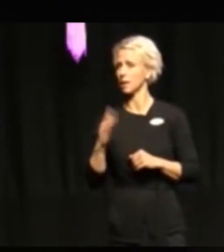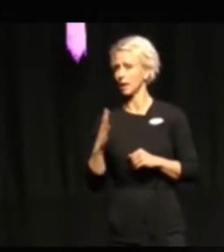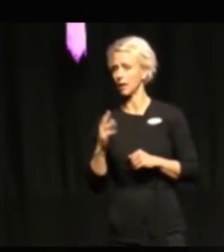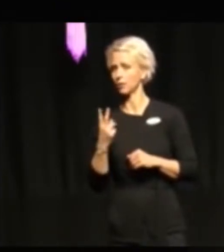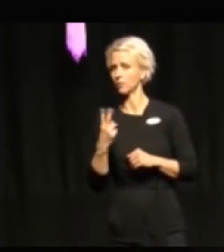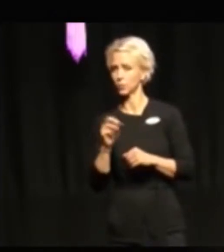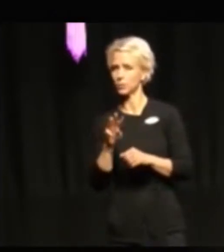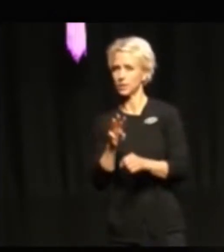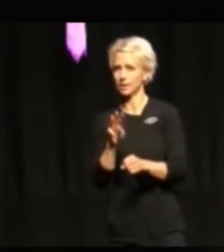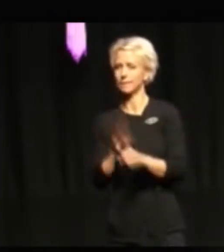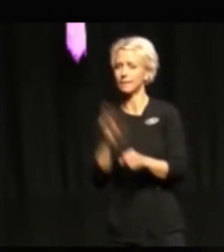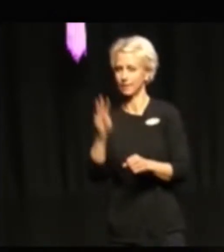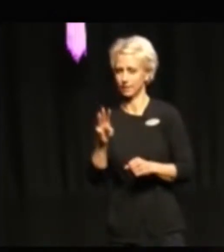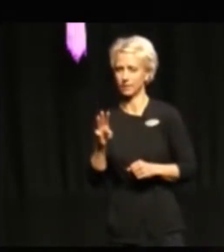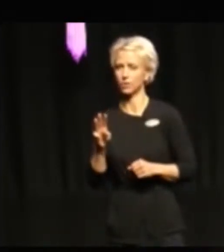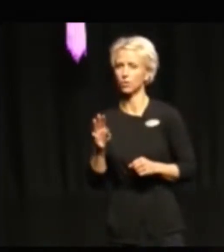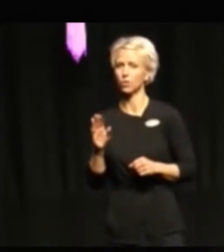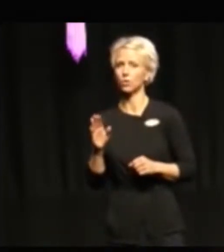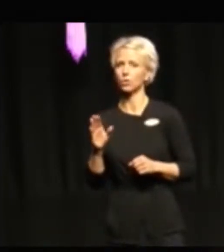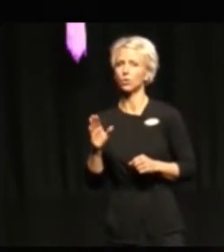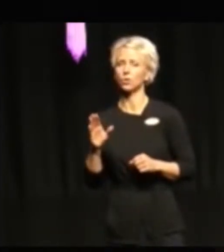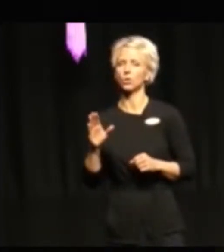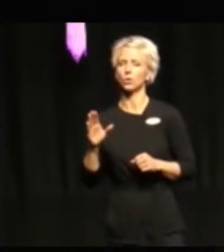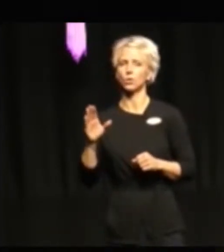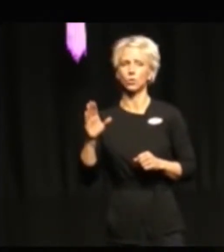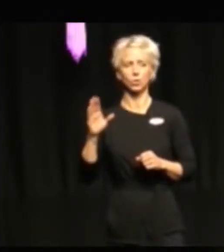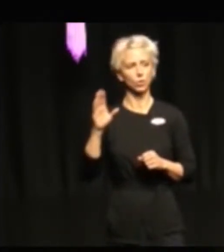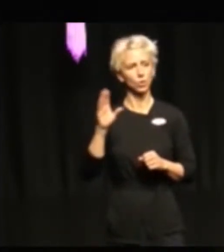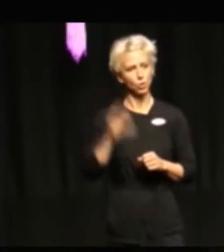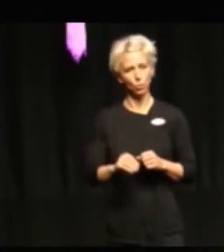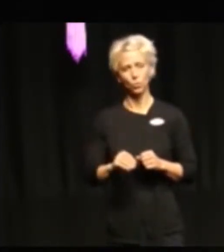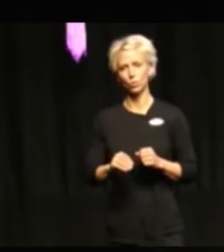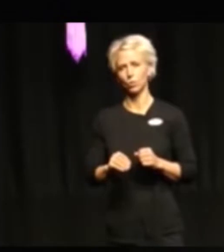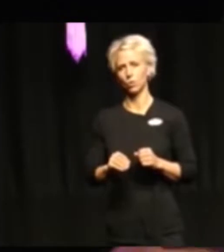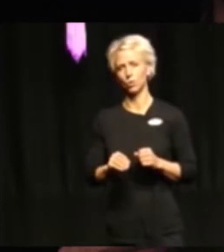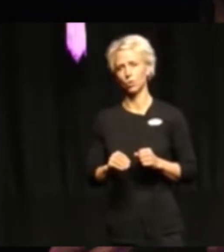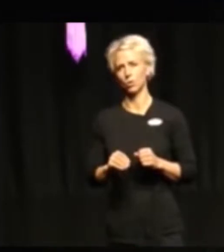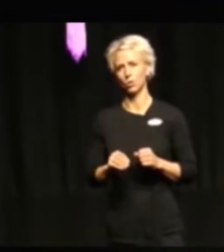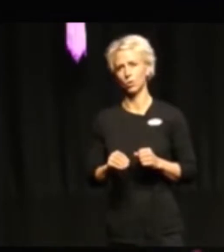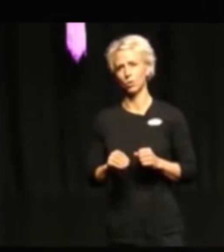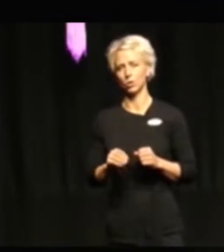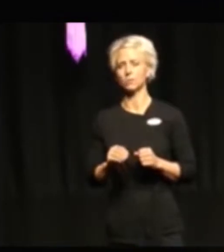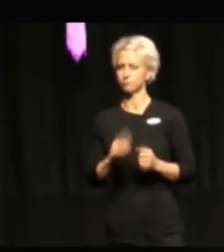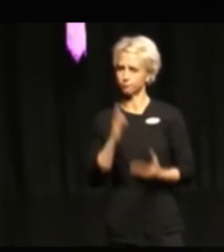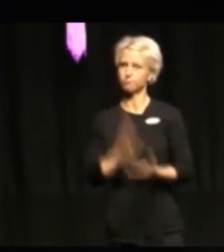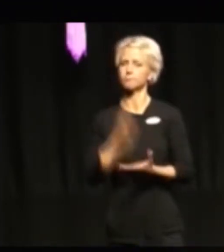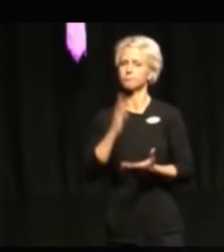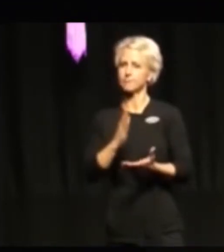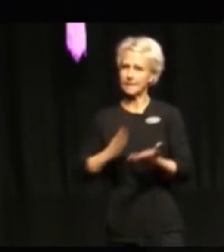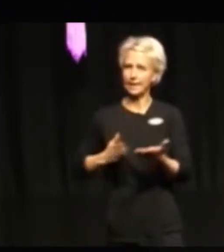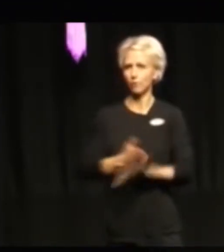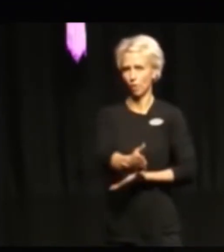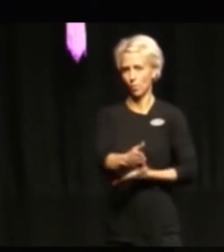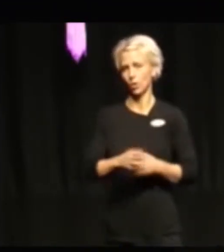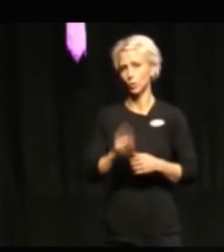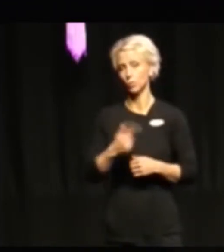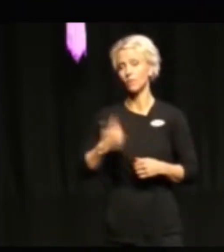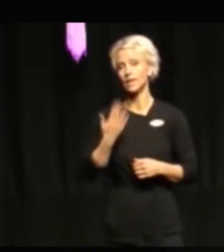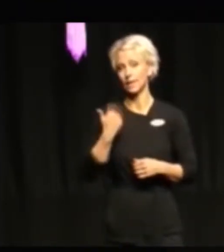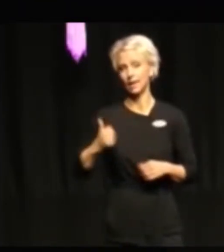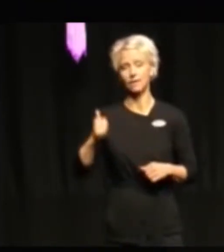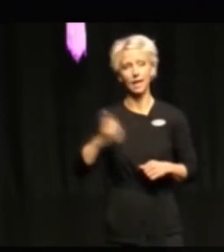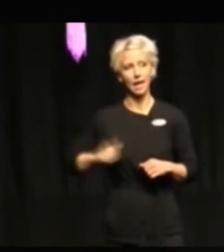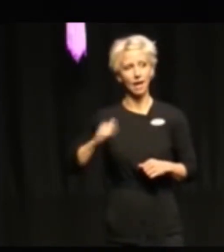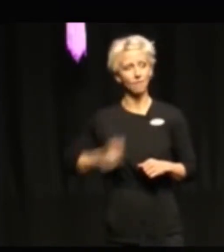2013, it entered into force, which means that it can now be used. So last year, the Committee for